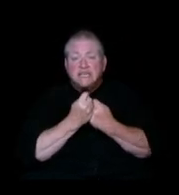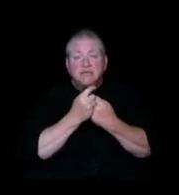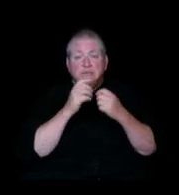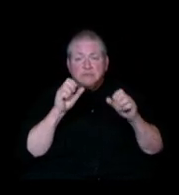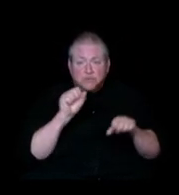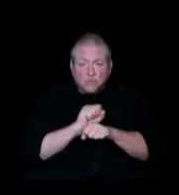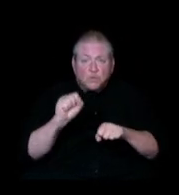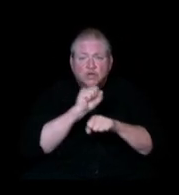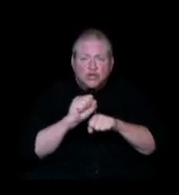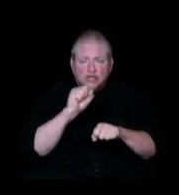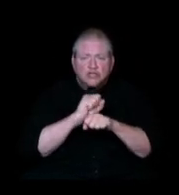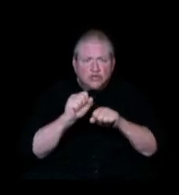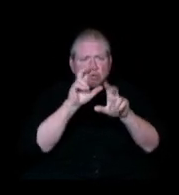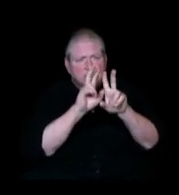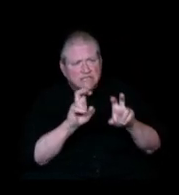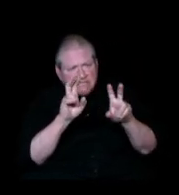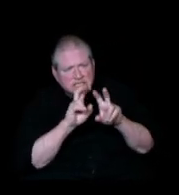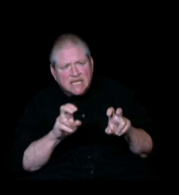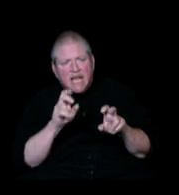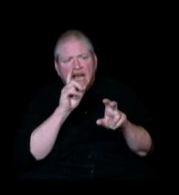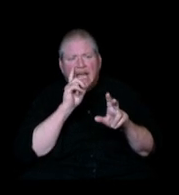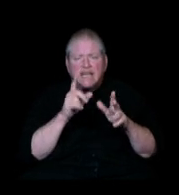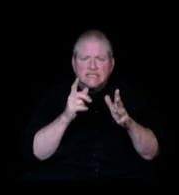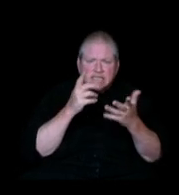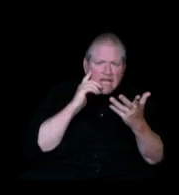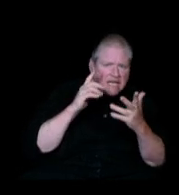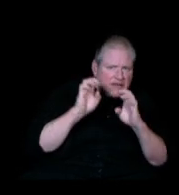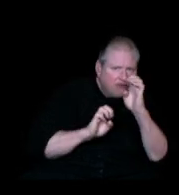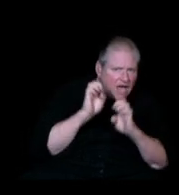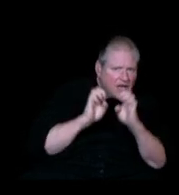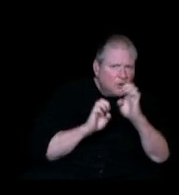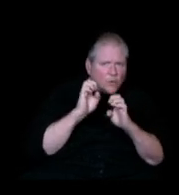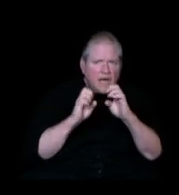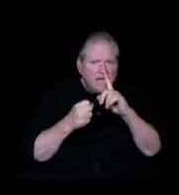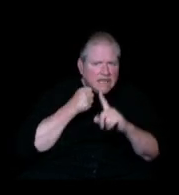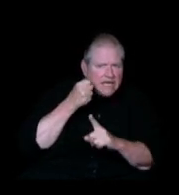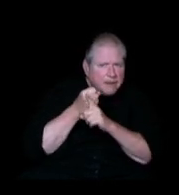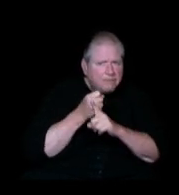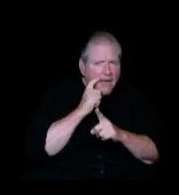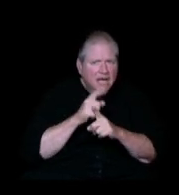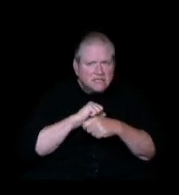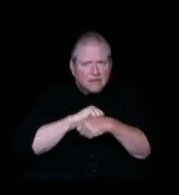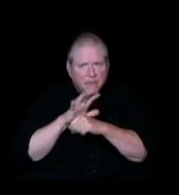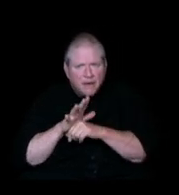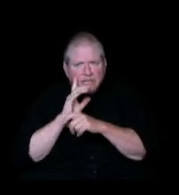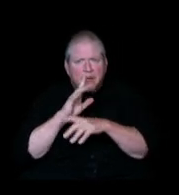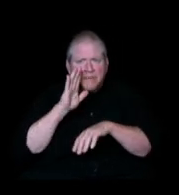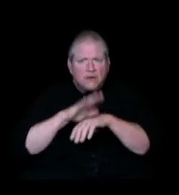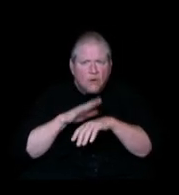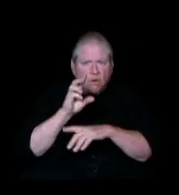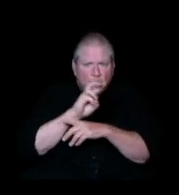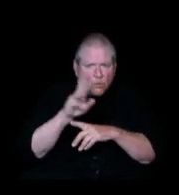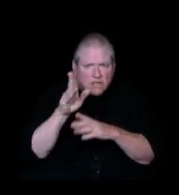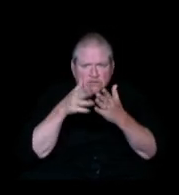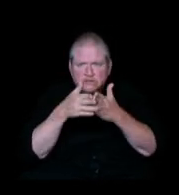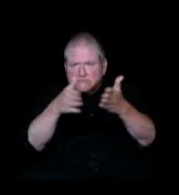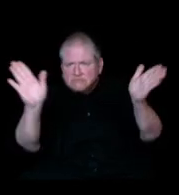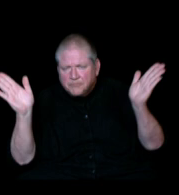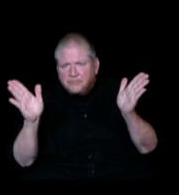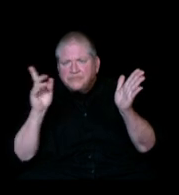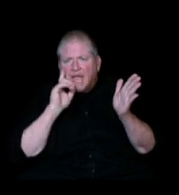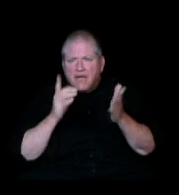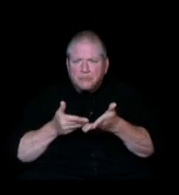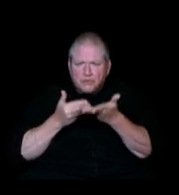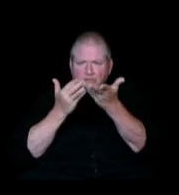The team's tireless efforts to anticipate, assess, and evaluate the impacts of the pandemic on virtually every aspect of the institution